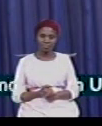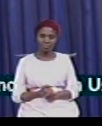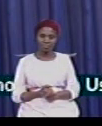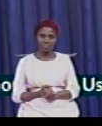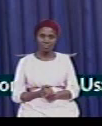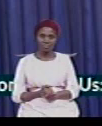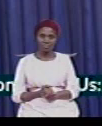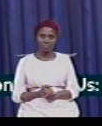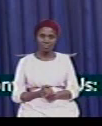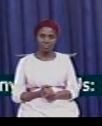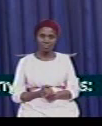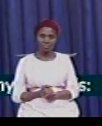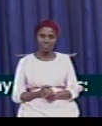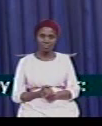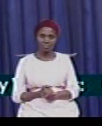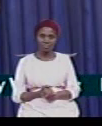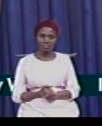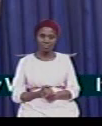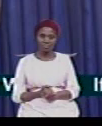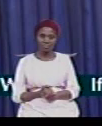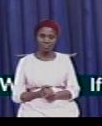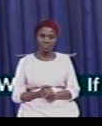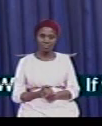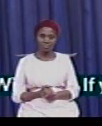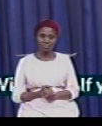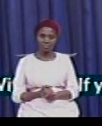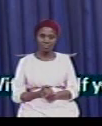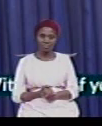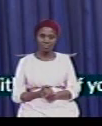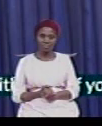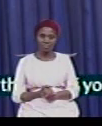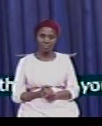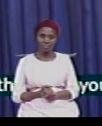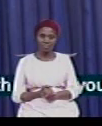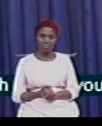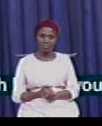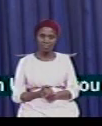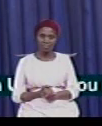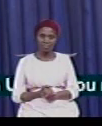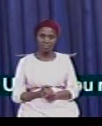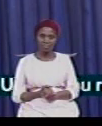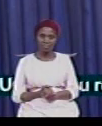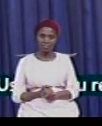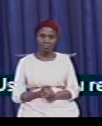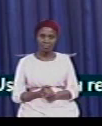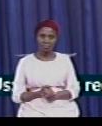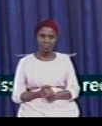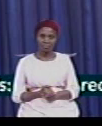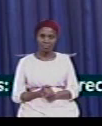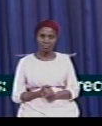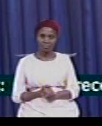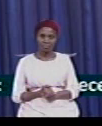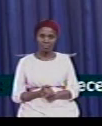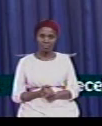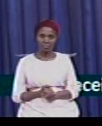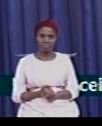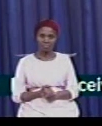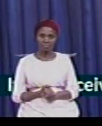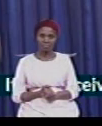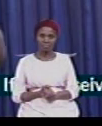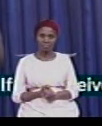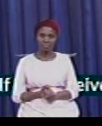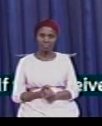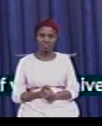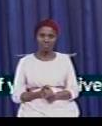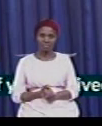amen amen ti ma su mi na emu mi na hyehye mi nti amen amen na me ji su nu e na adin ka dem de ye o sade hwede